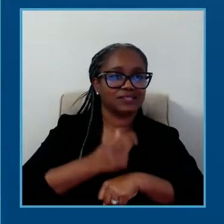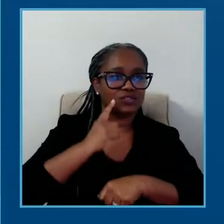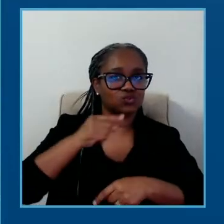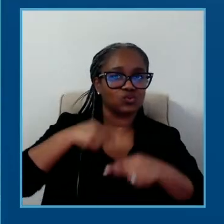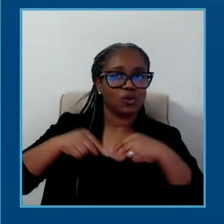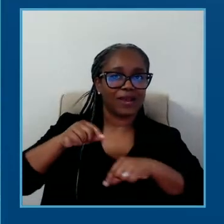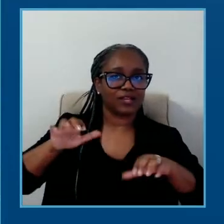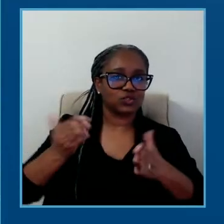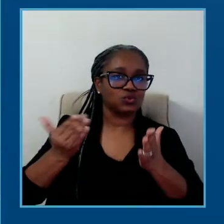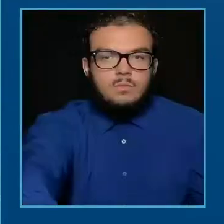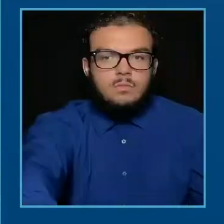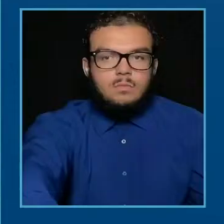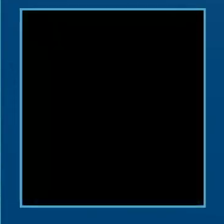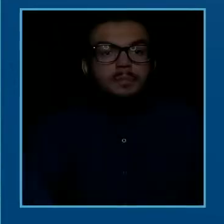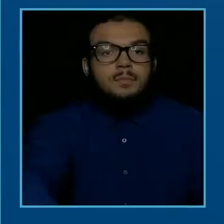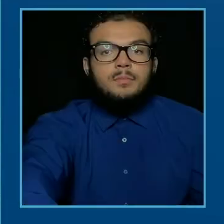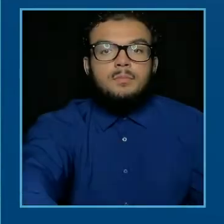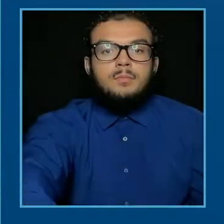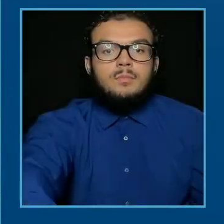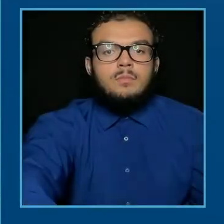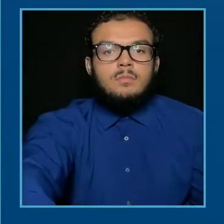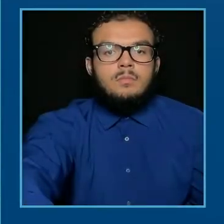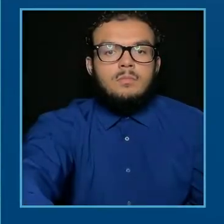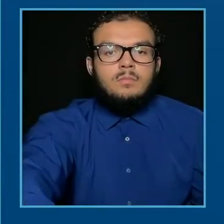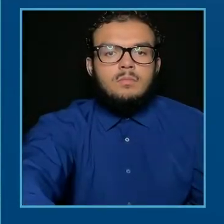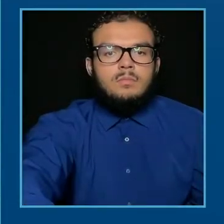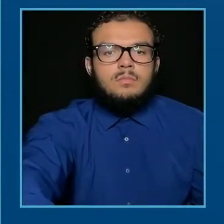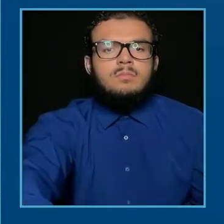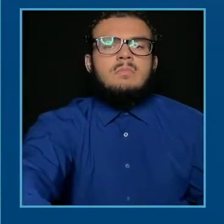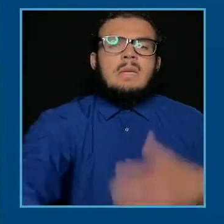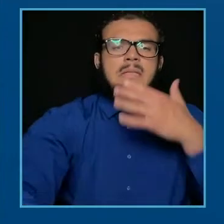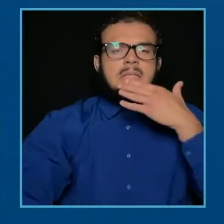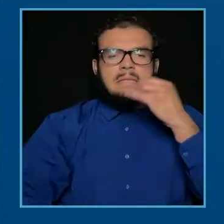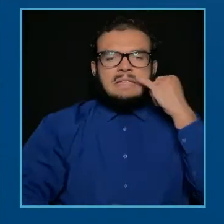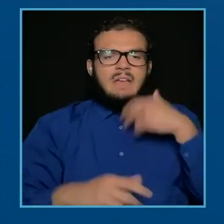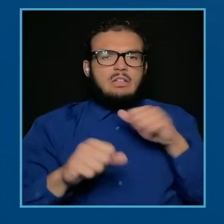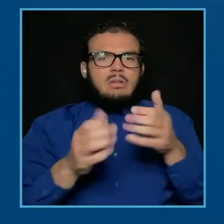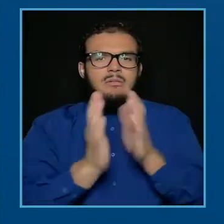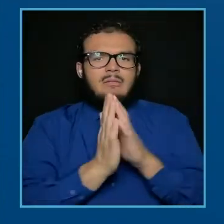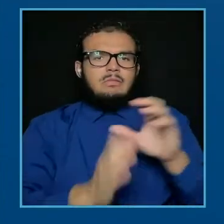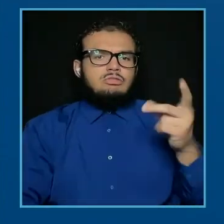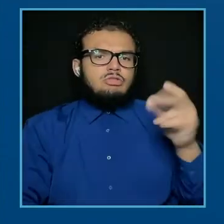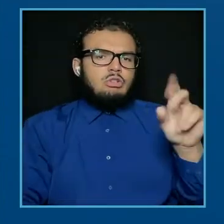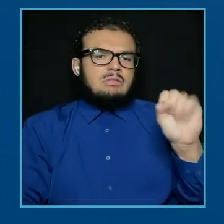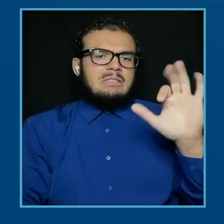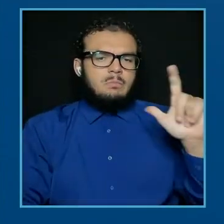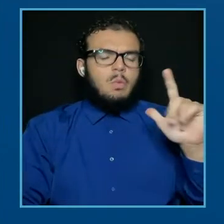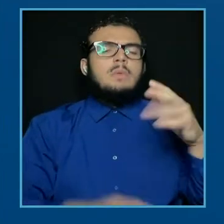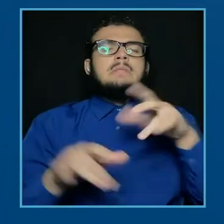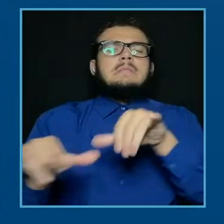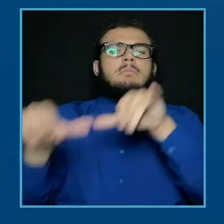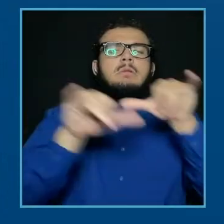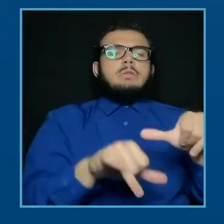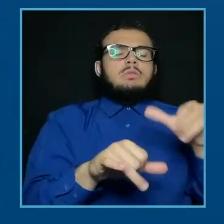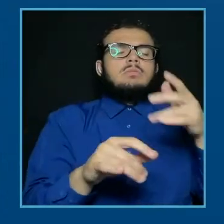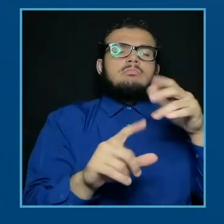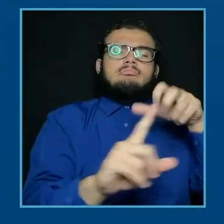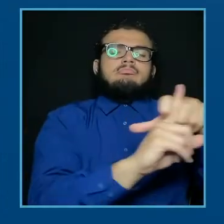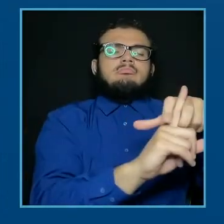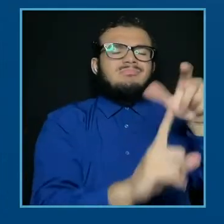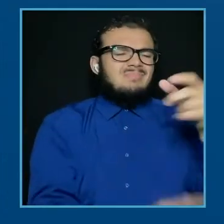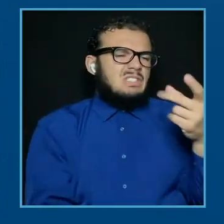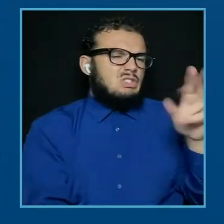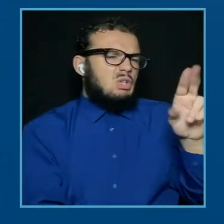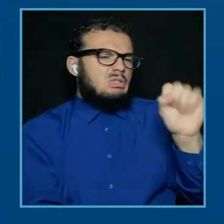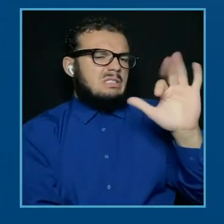again. Thank you. If I could ask Dr. Siebold to comment on similarly, I wanted, Doctor, to ask you